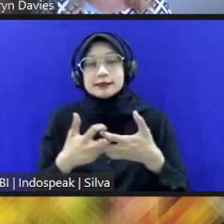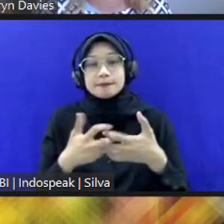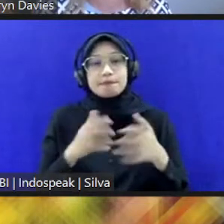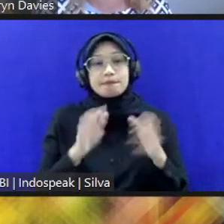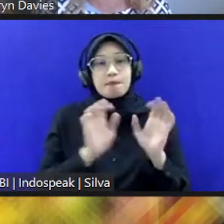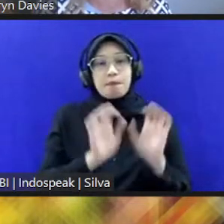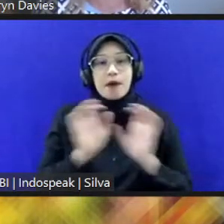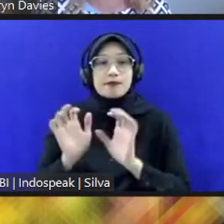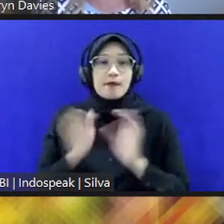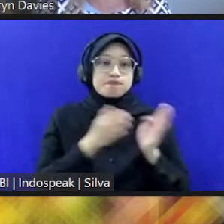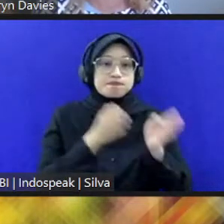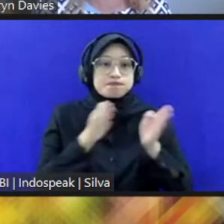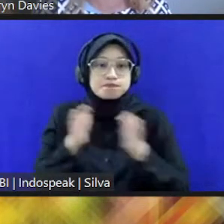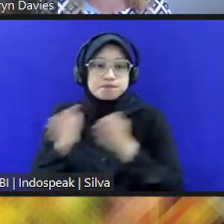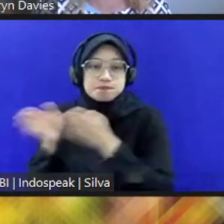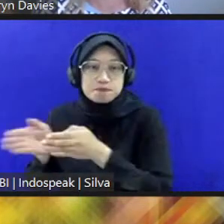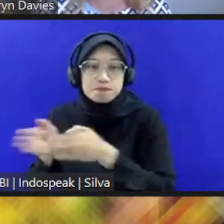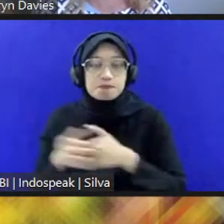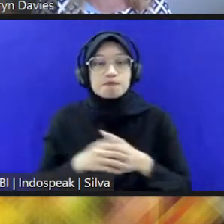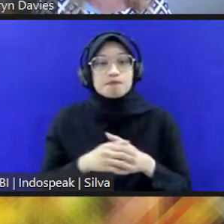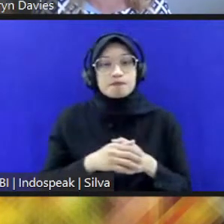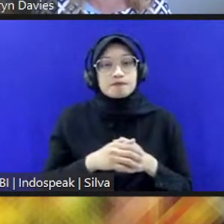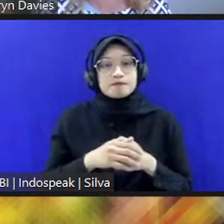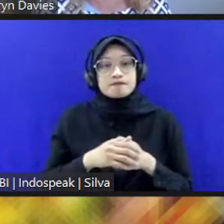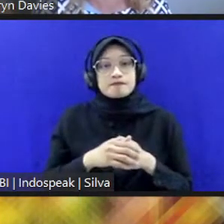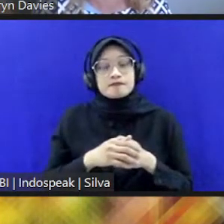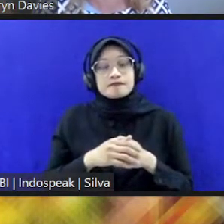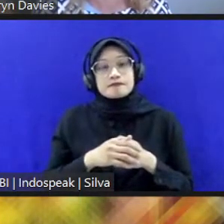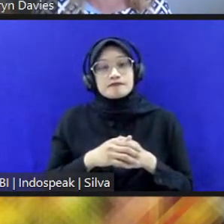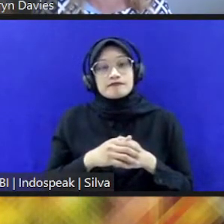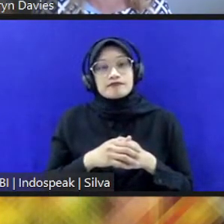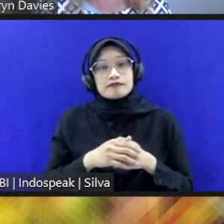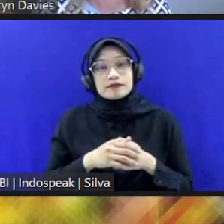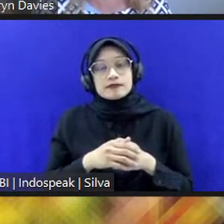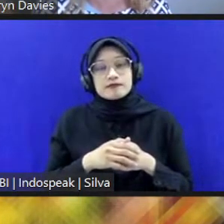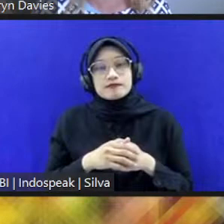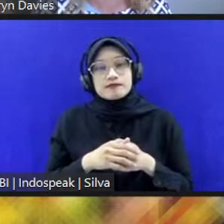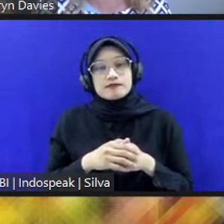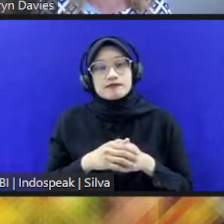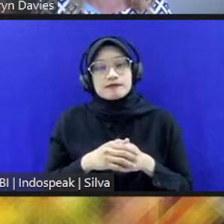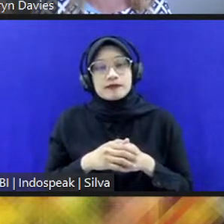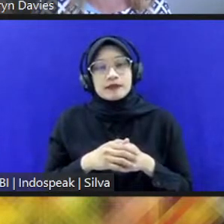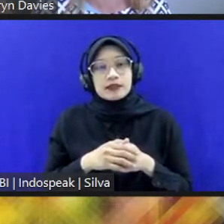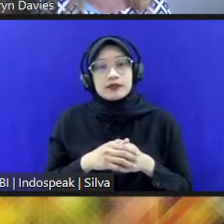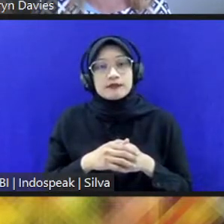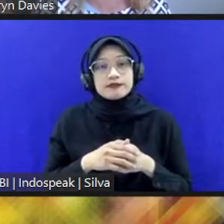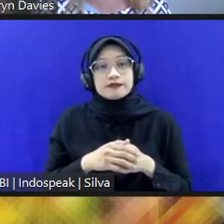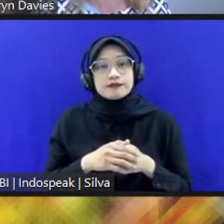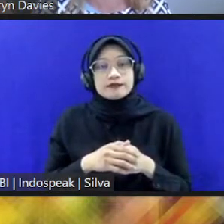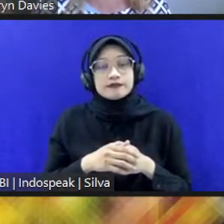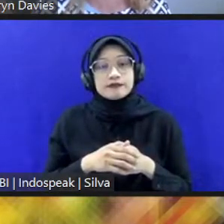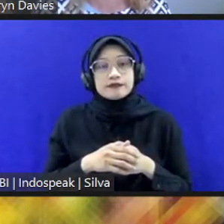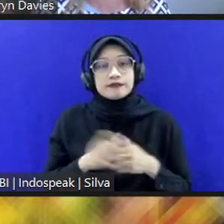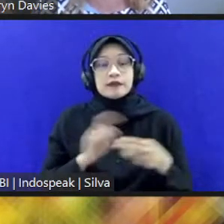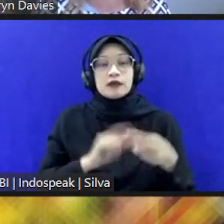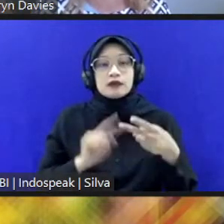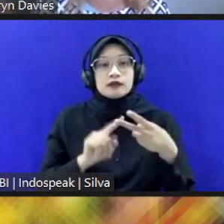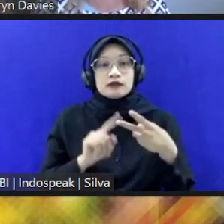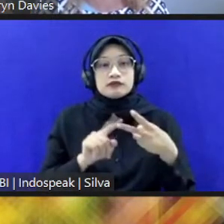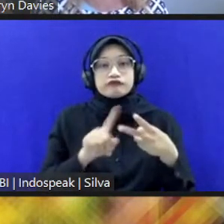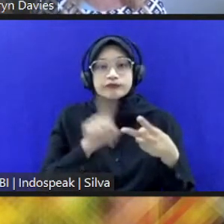The predatory forces remain very much in control. A second question is